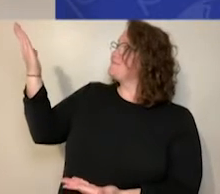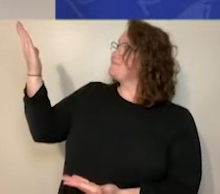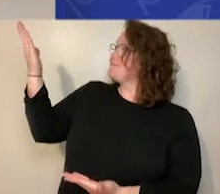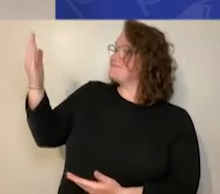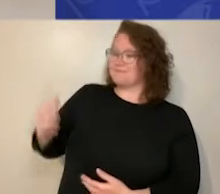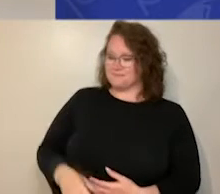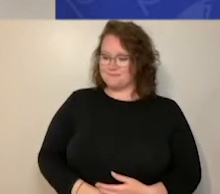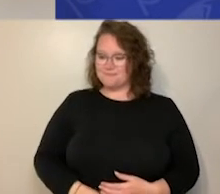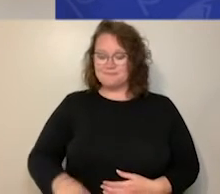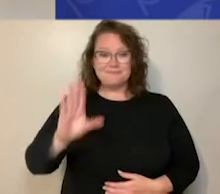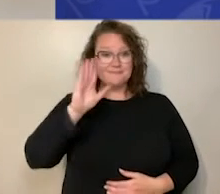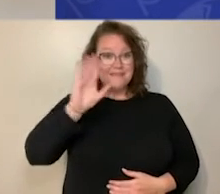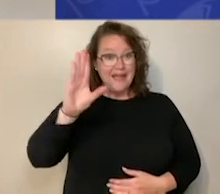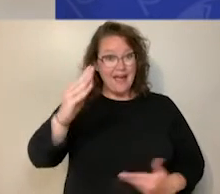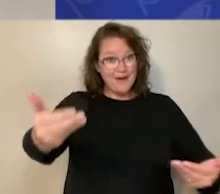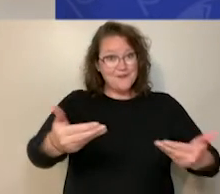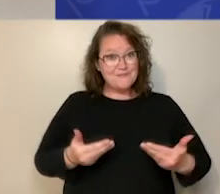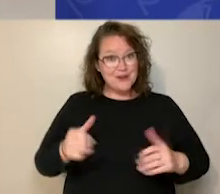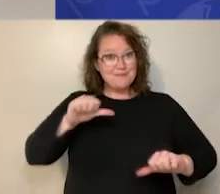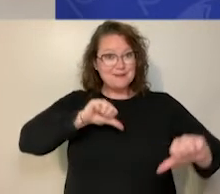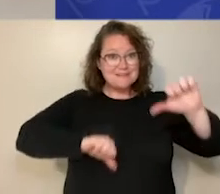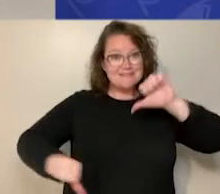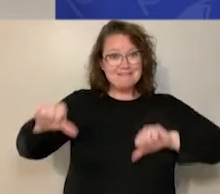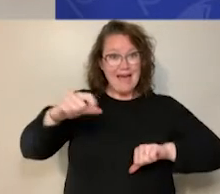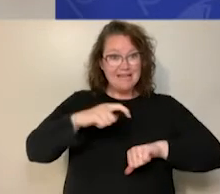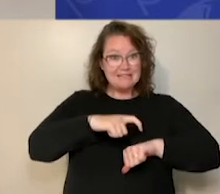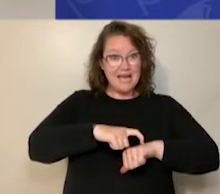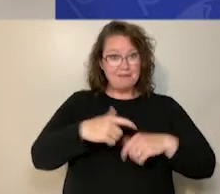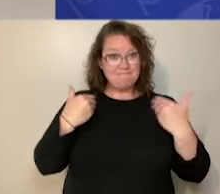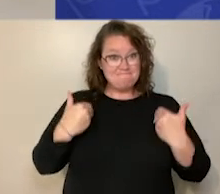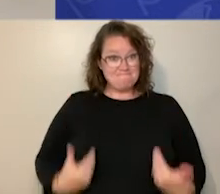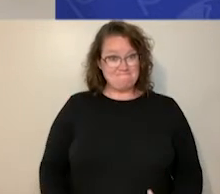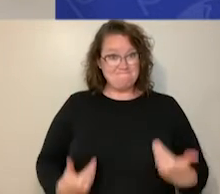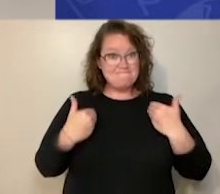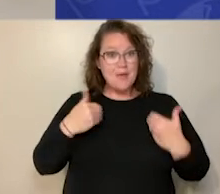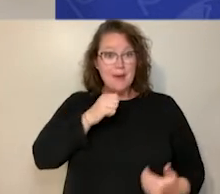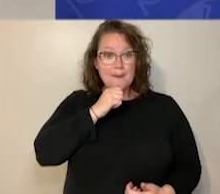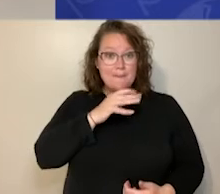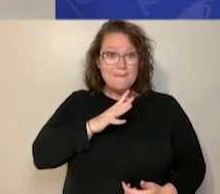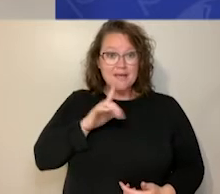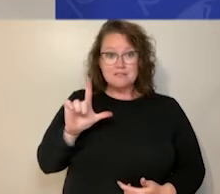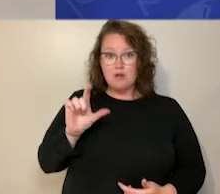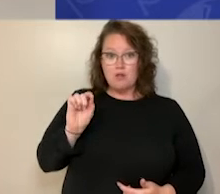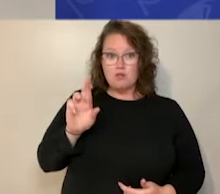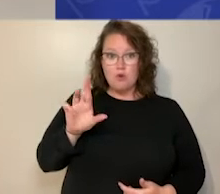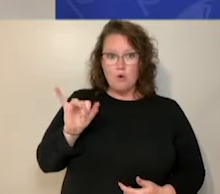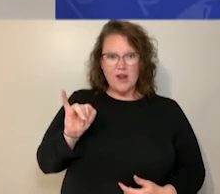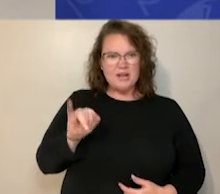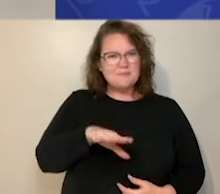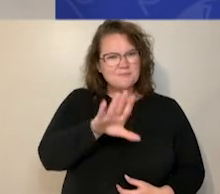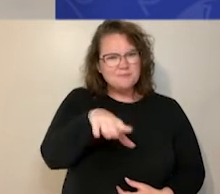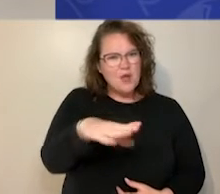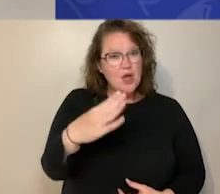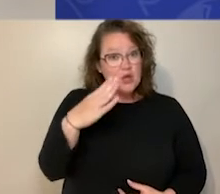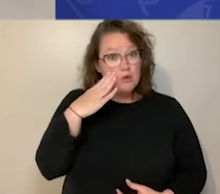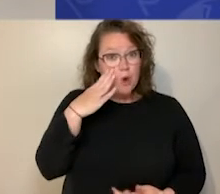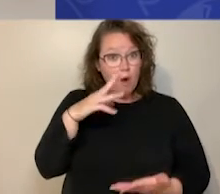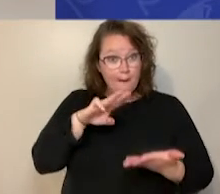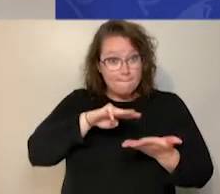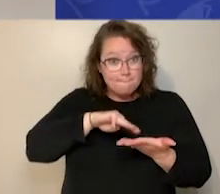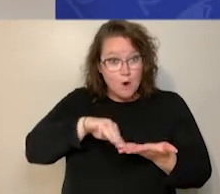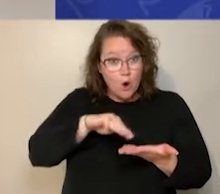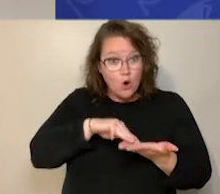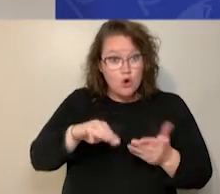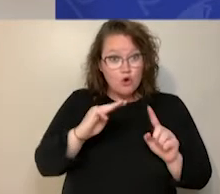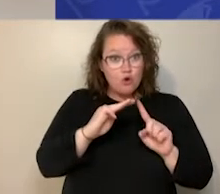Hello, and welcome to Science Time. I'm Miss Lori. Do you know what's in a magic marker? Let's find out.